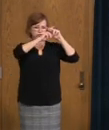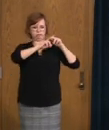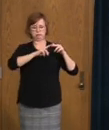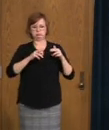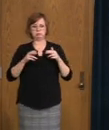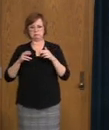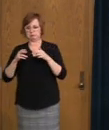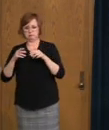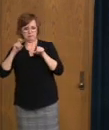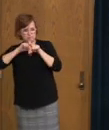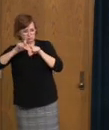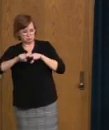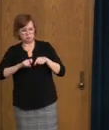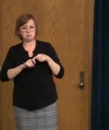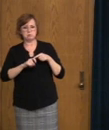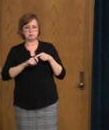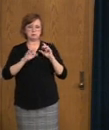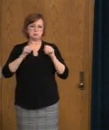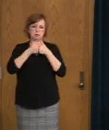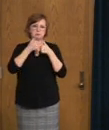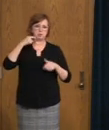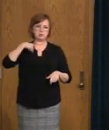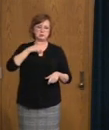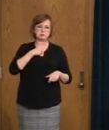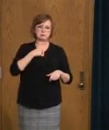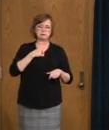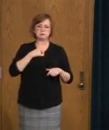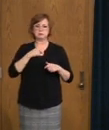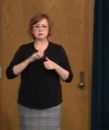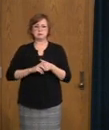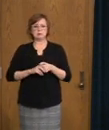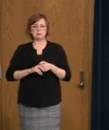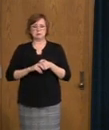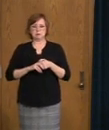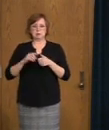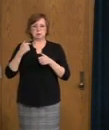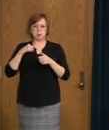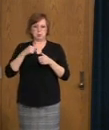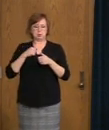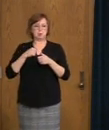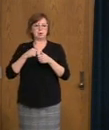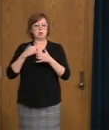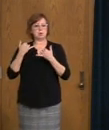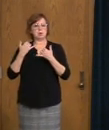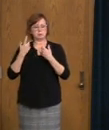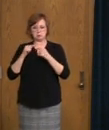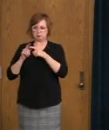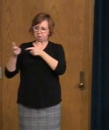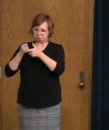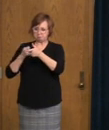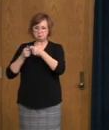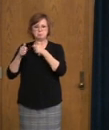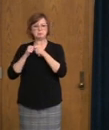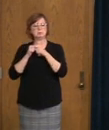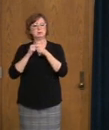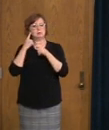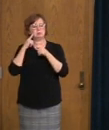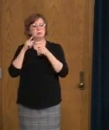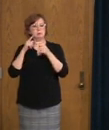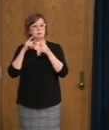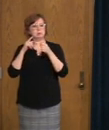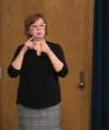demand. We are working to step up capacity, and our key area of shortage is in licensed healthcare professionals,